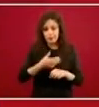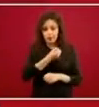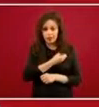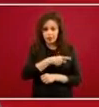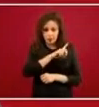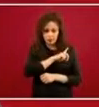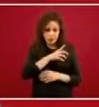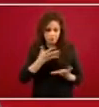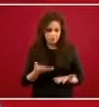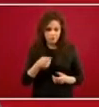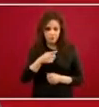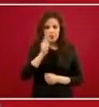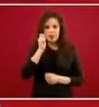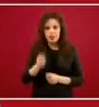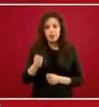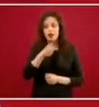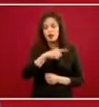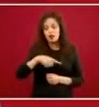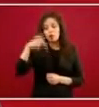these